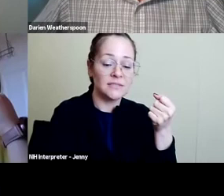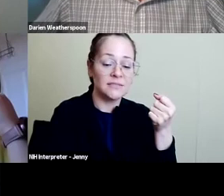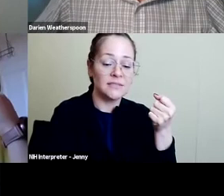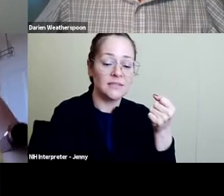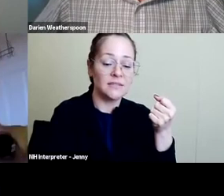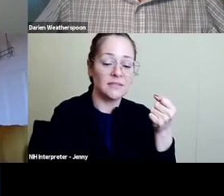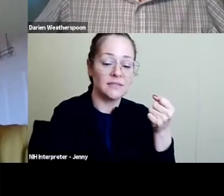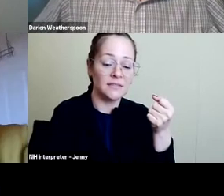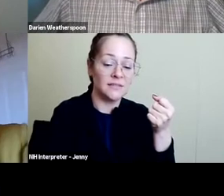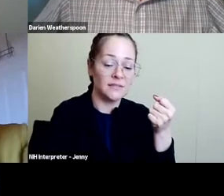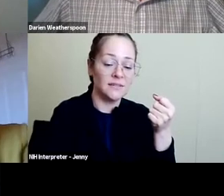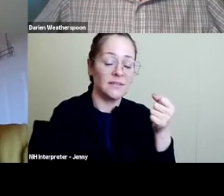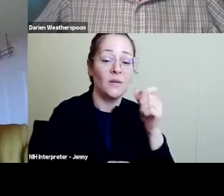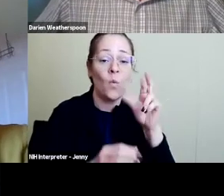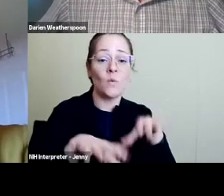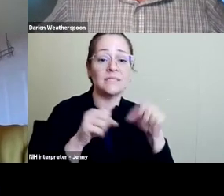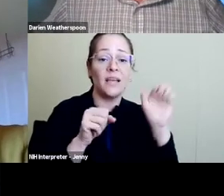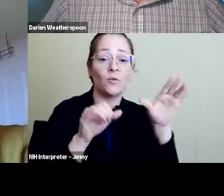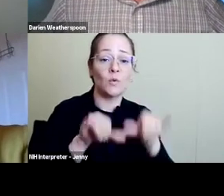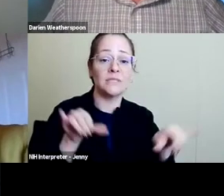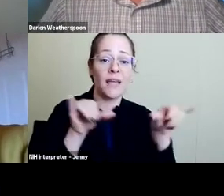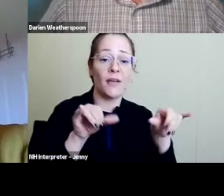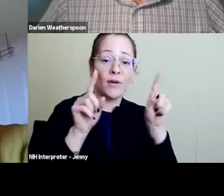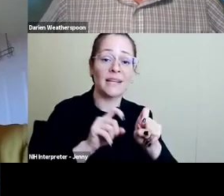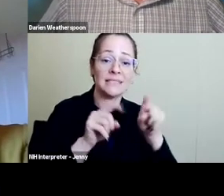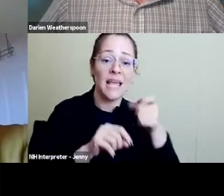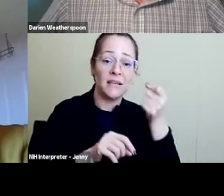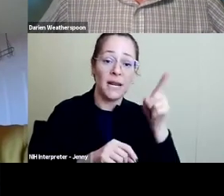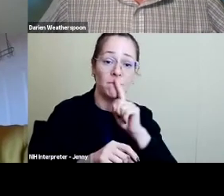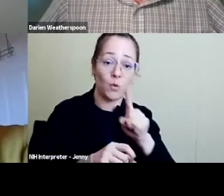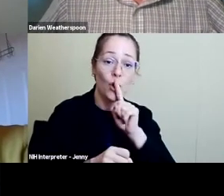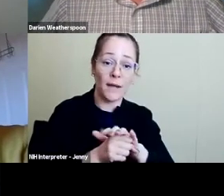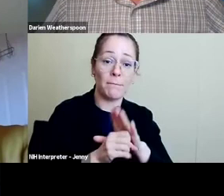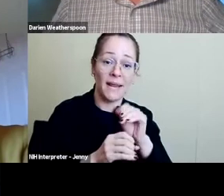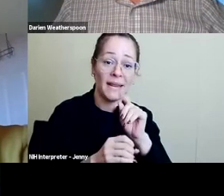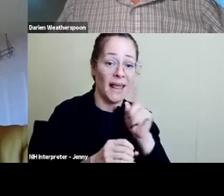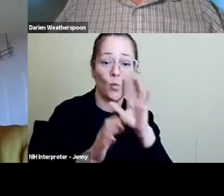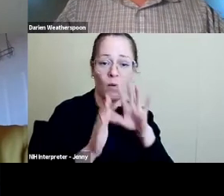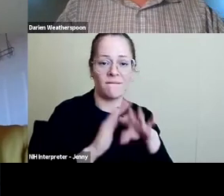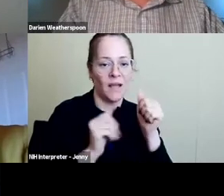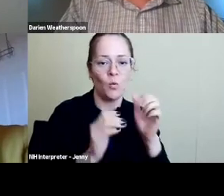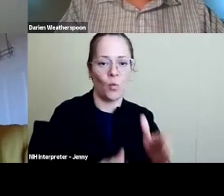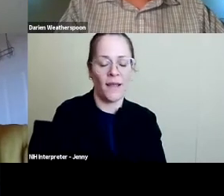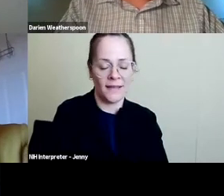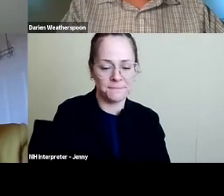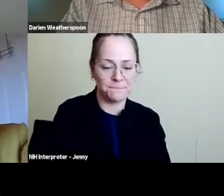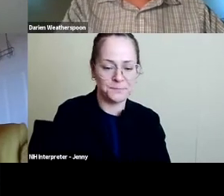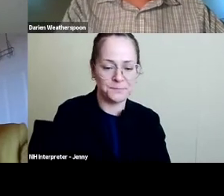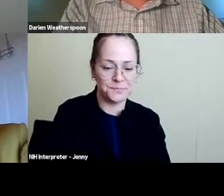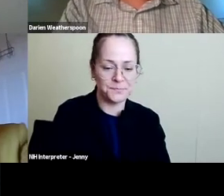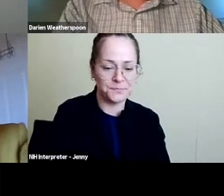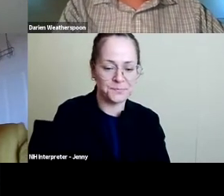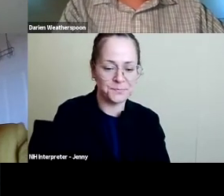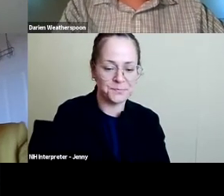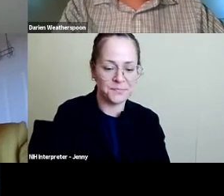standardized exams. But if you're committed and dedicated, you could find a way. And I will